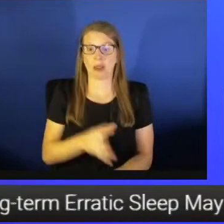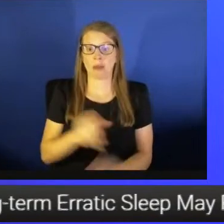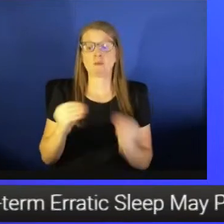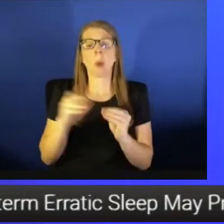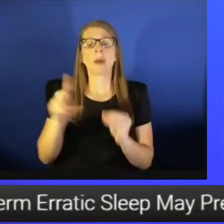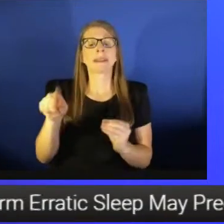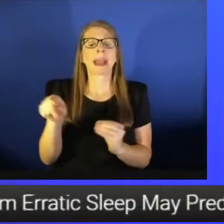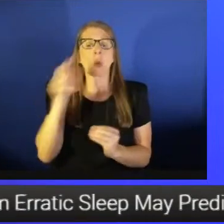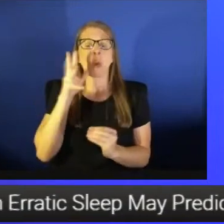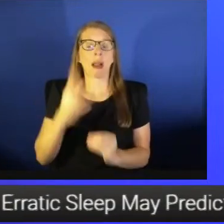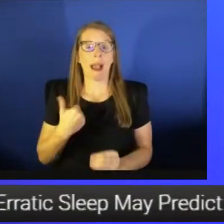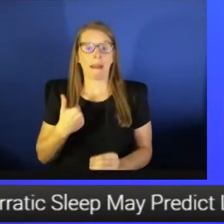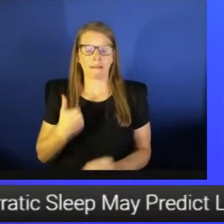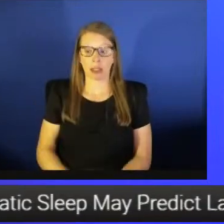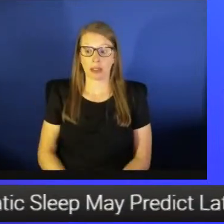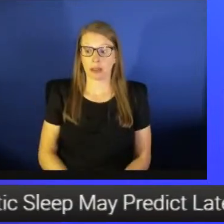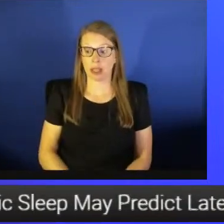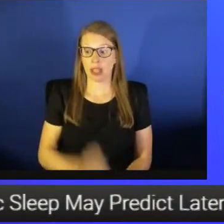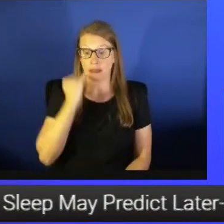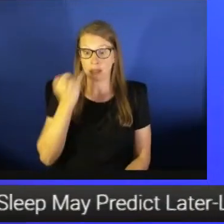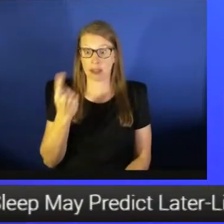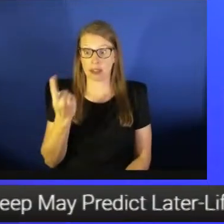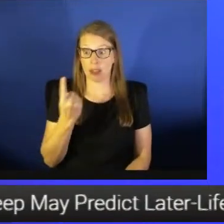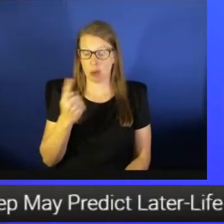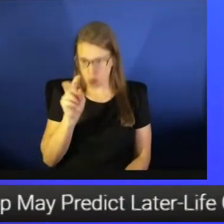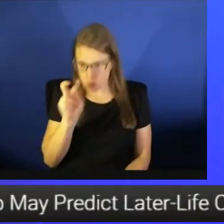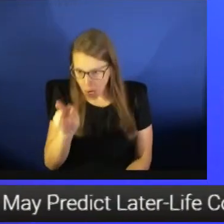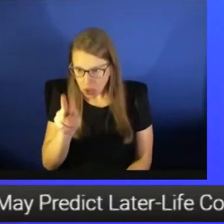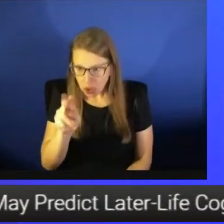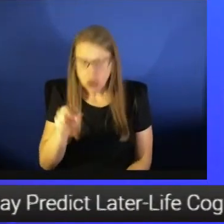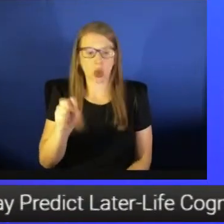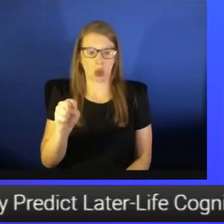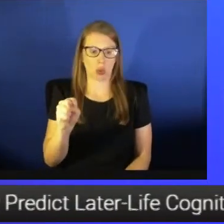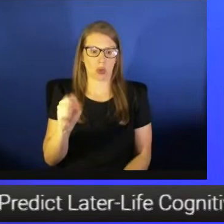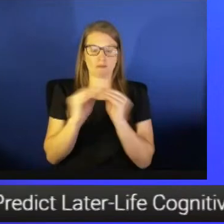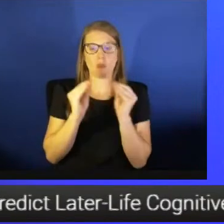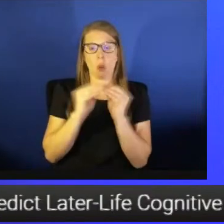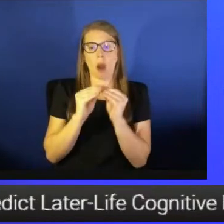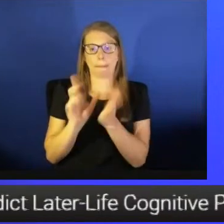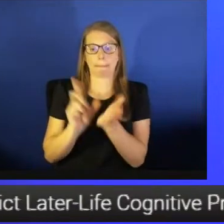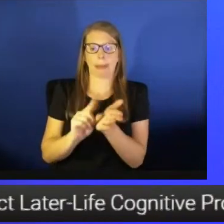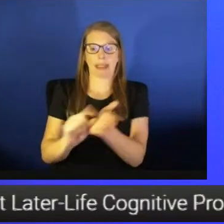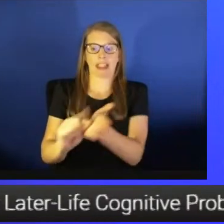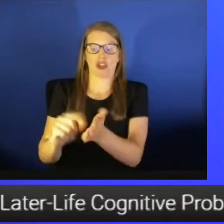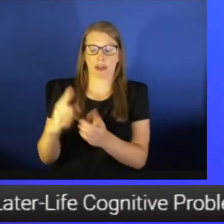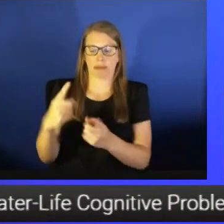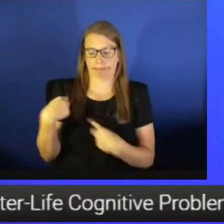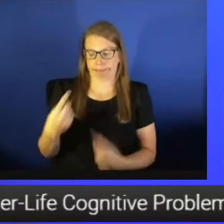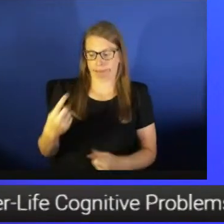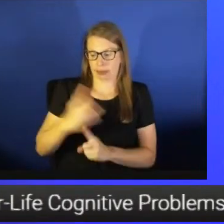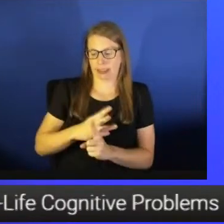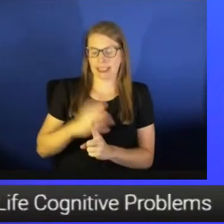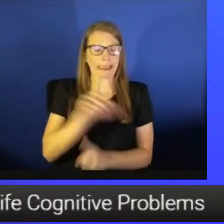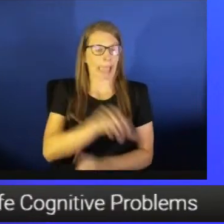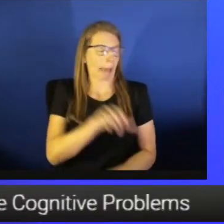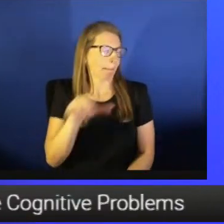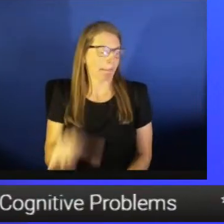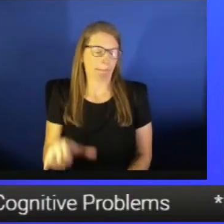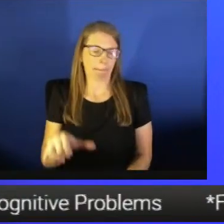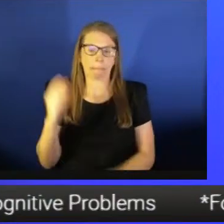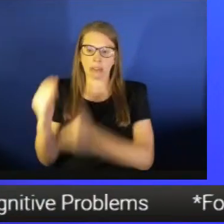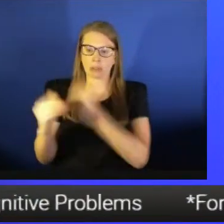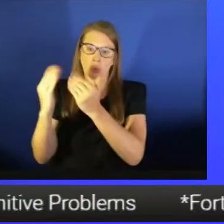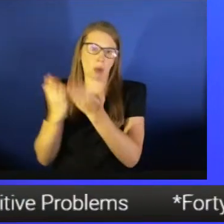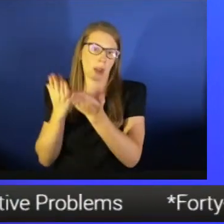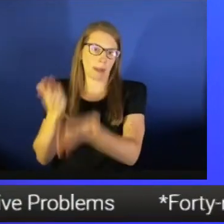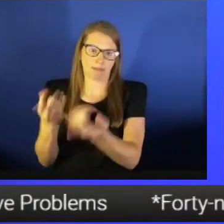you're somebody that's really watching the news, there'll be plenty of more publications in the next 6 months, just like there were when we made adult recommendations. And